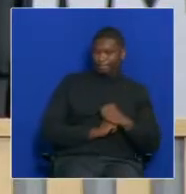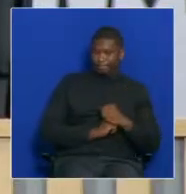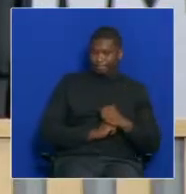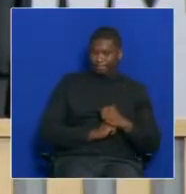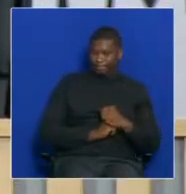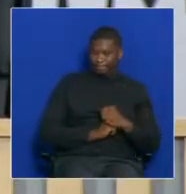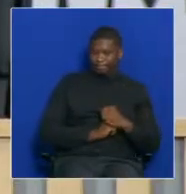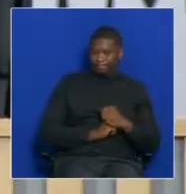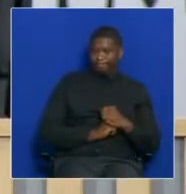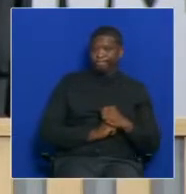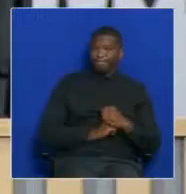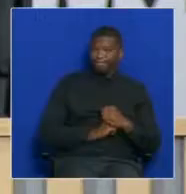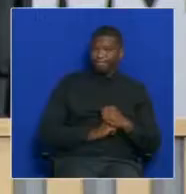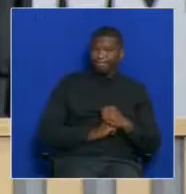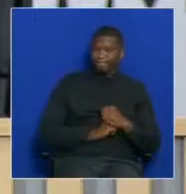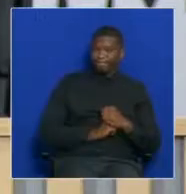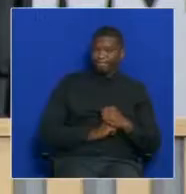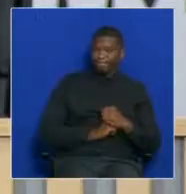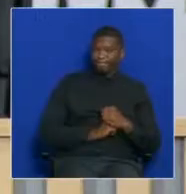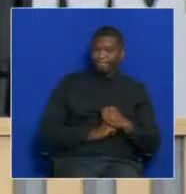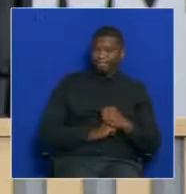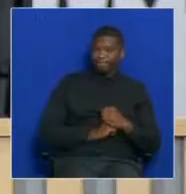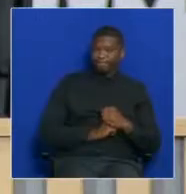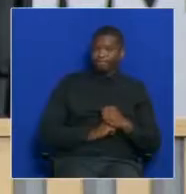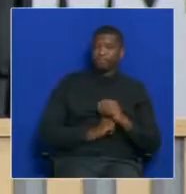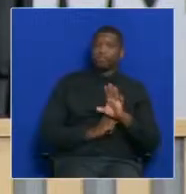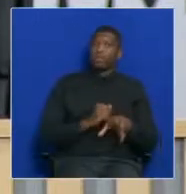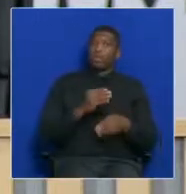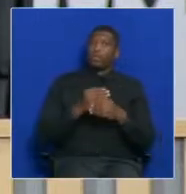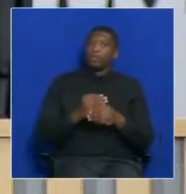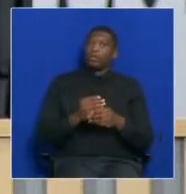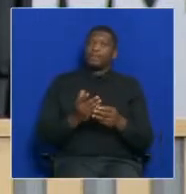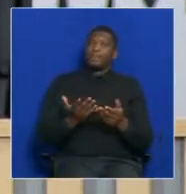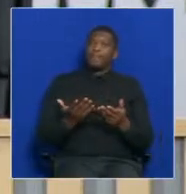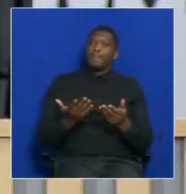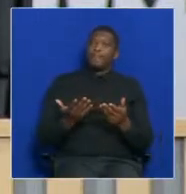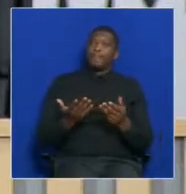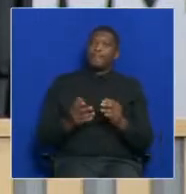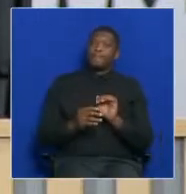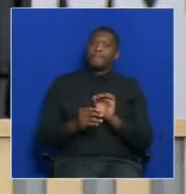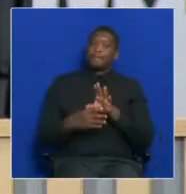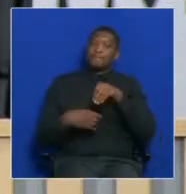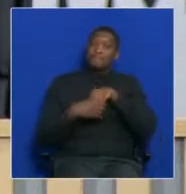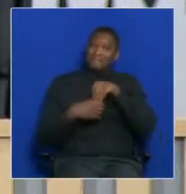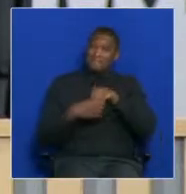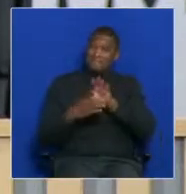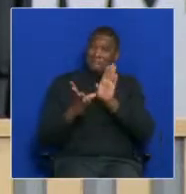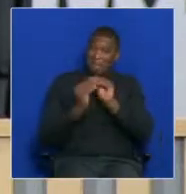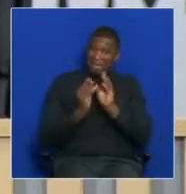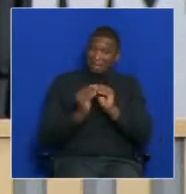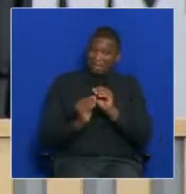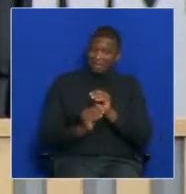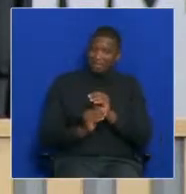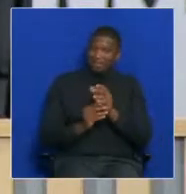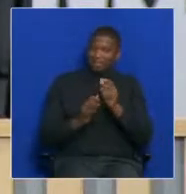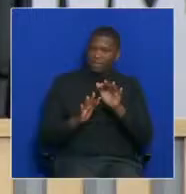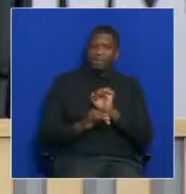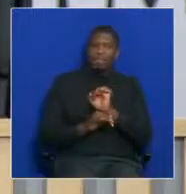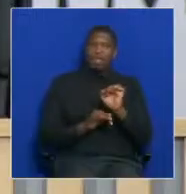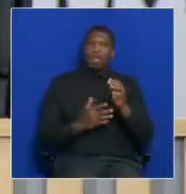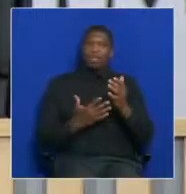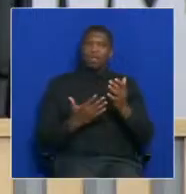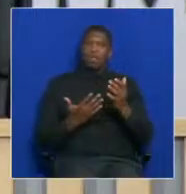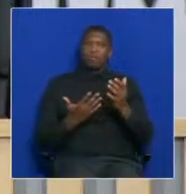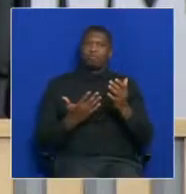General Mkhwanazi. And in those meetings, they were dismissed as